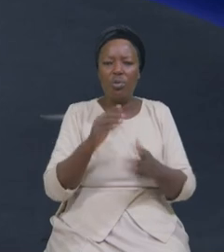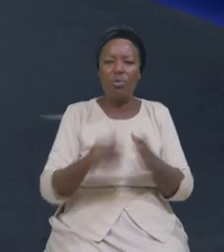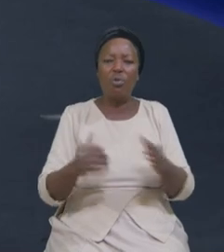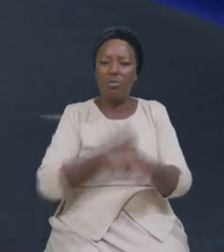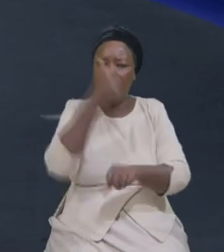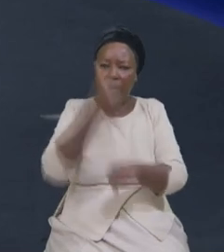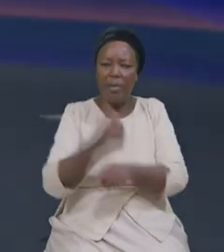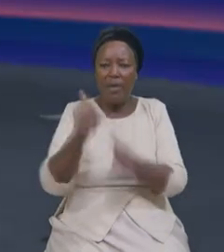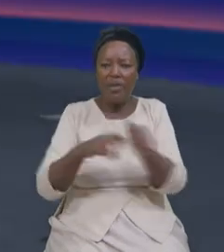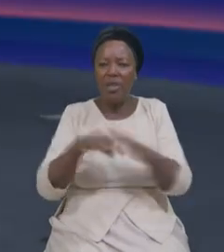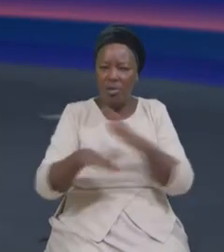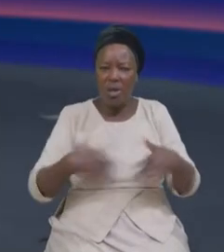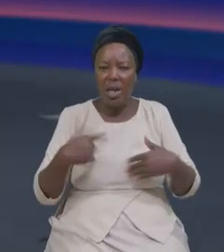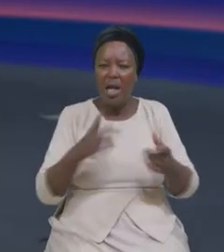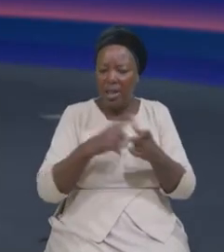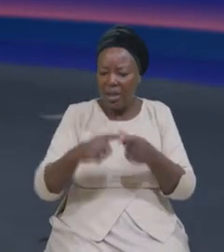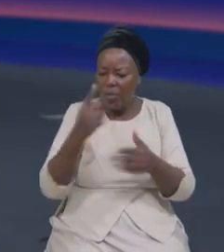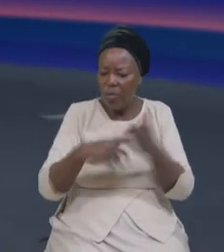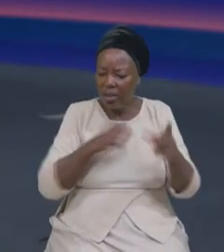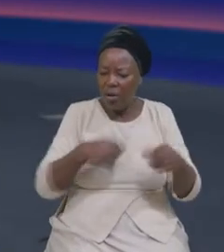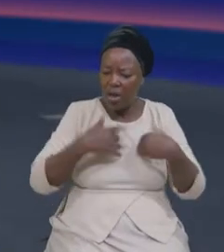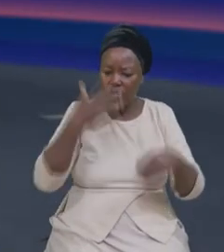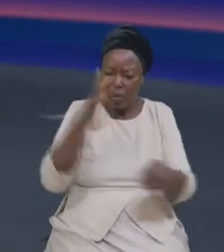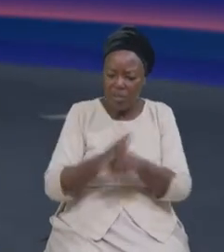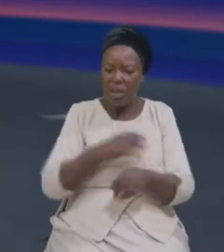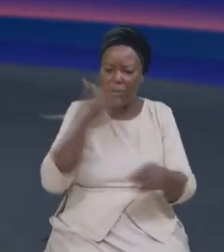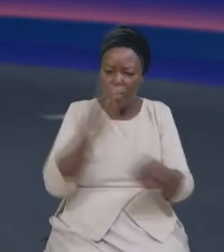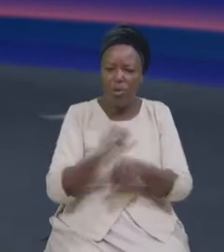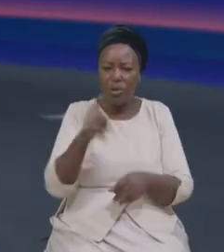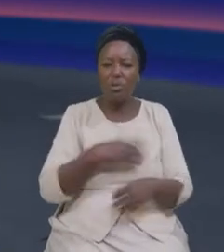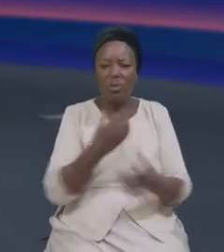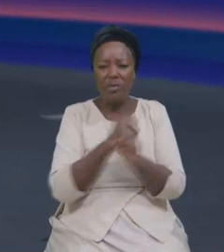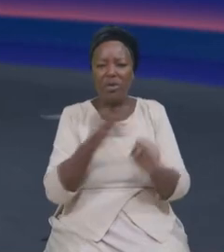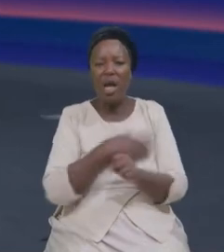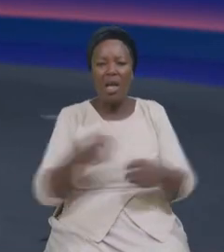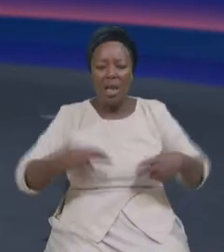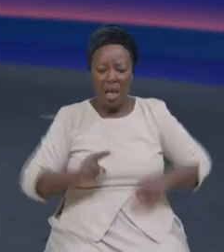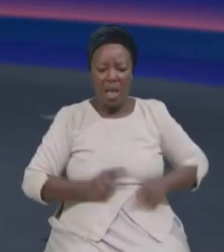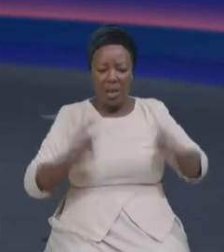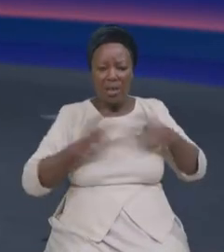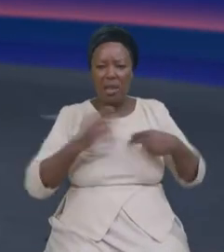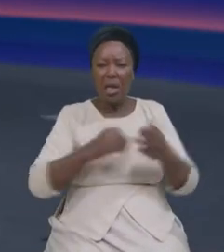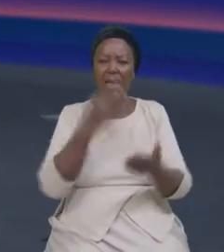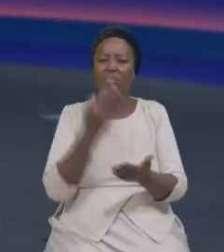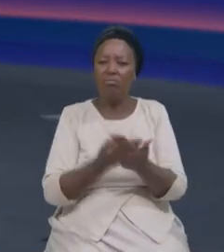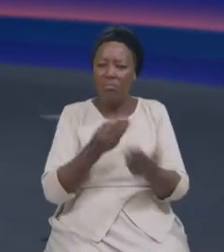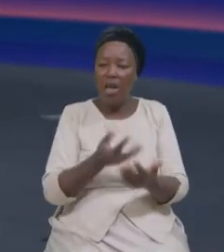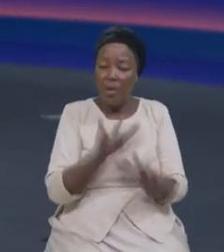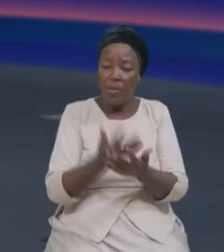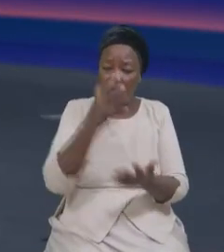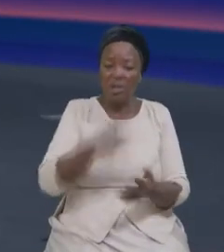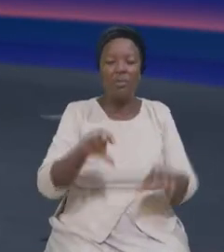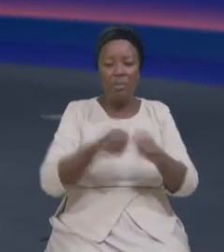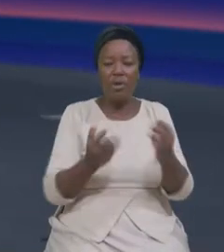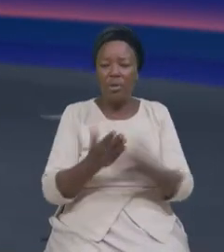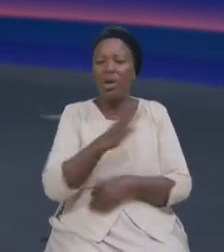what he promises, healing, salvation, and health, and financial breakthrough, the scripture,